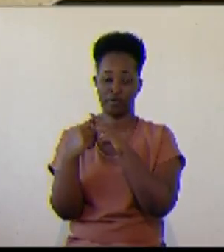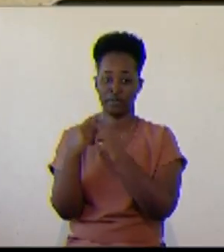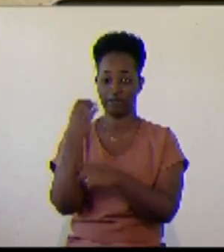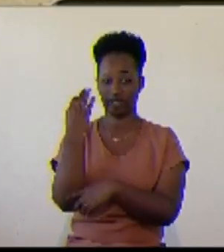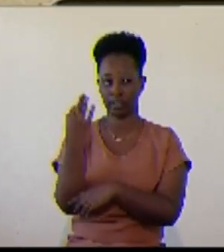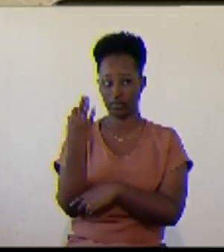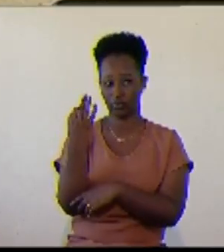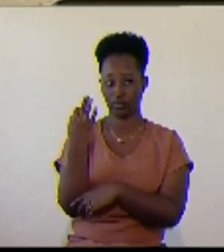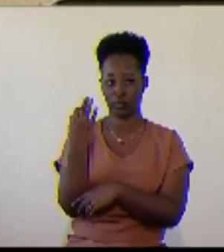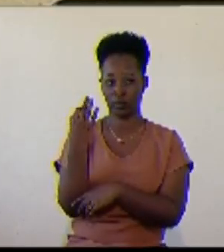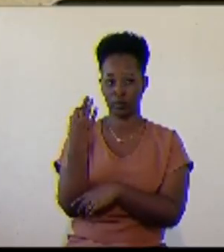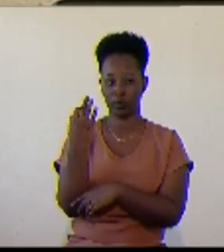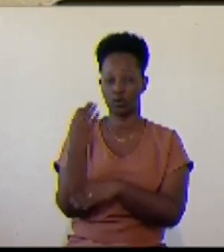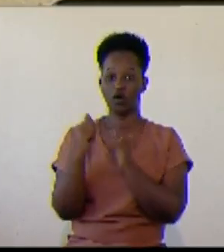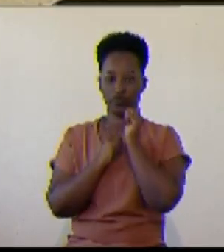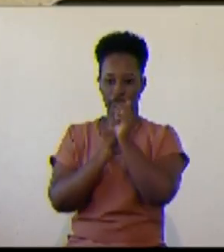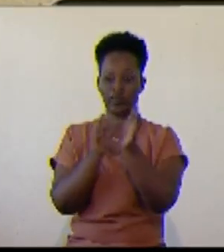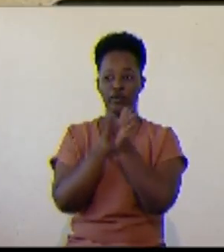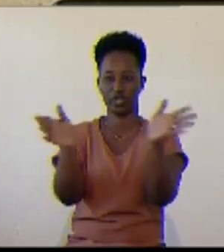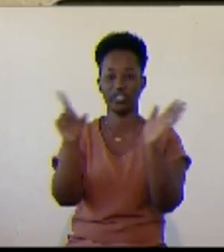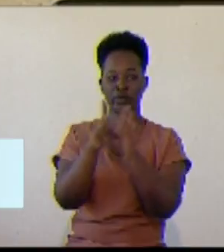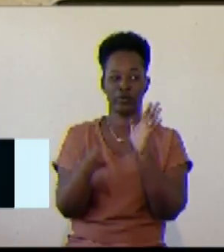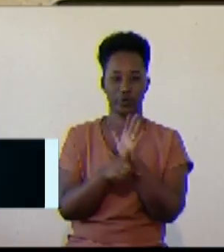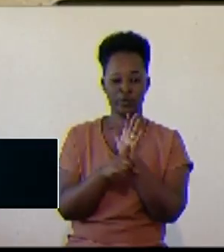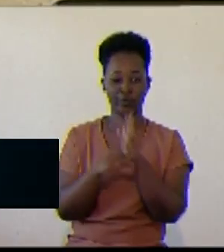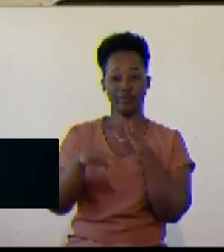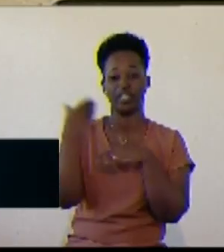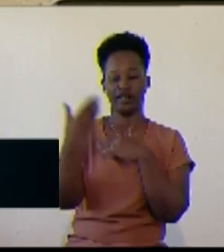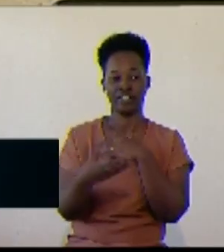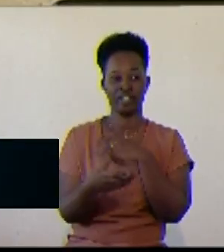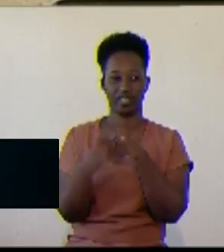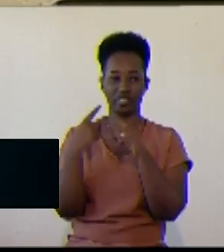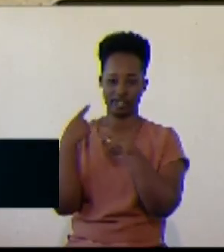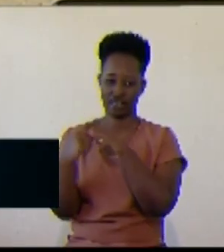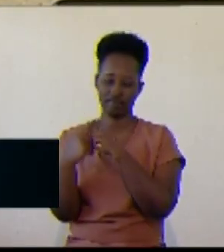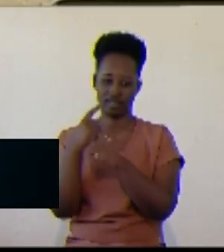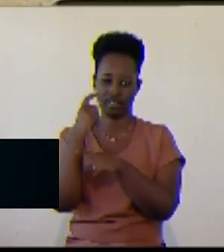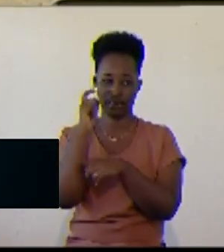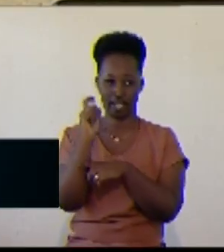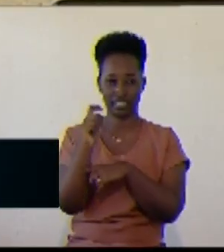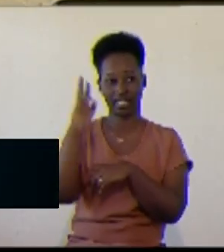3 that we have, we are following this general rule, then times x,